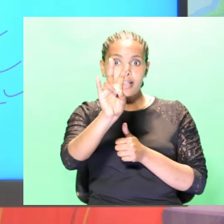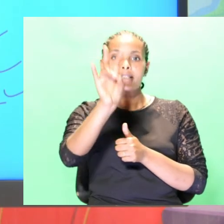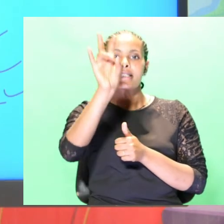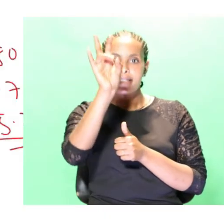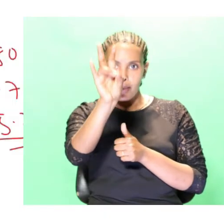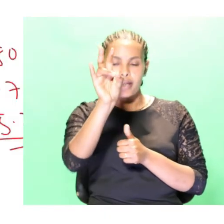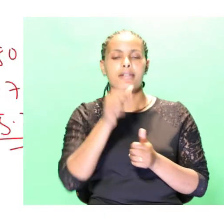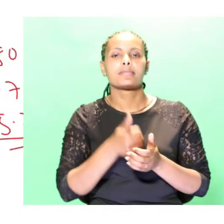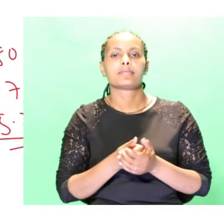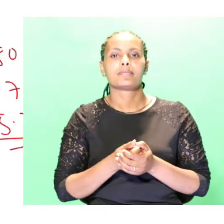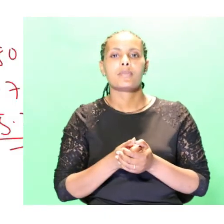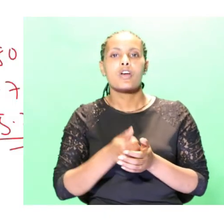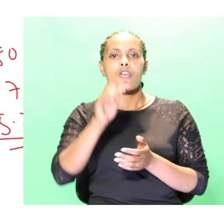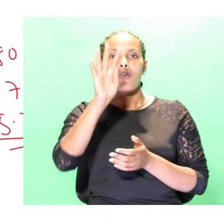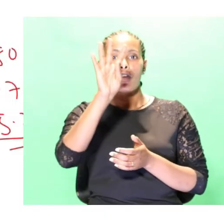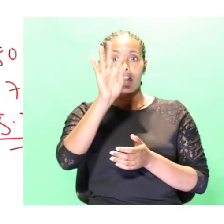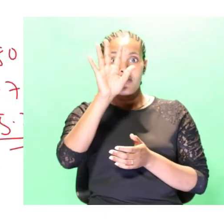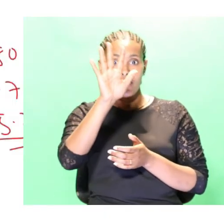45.77.